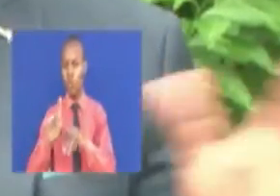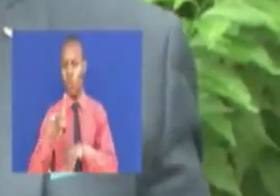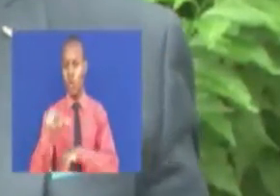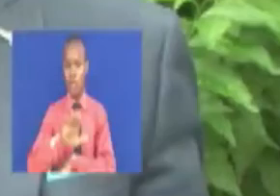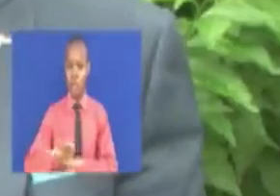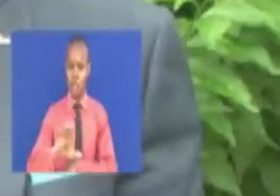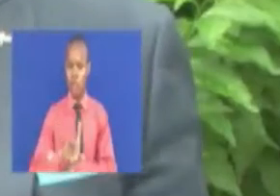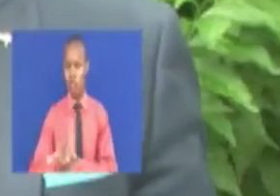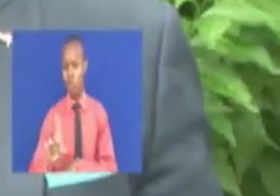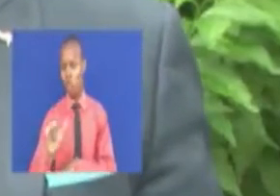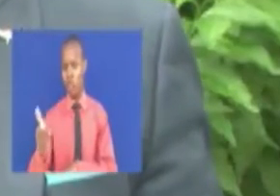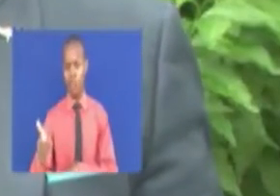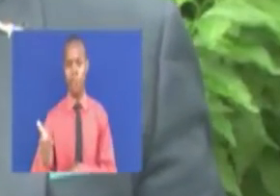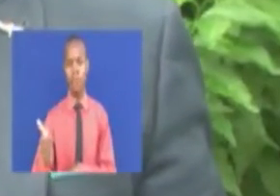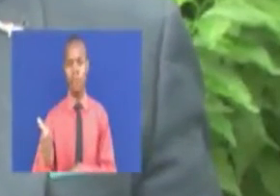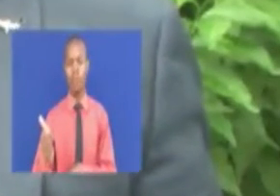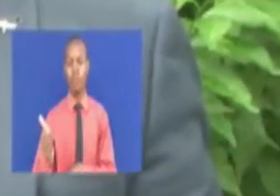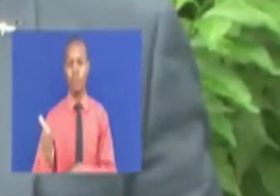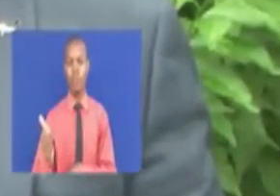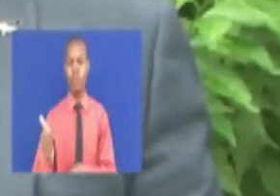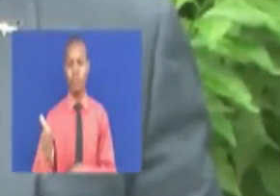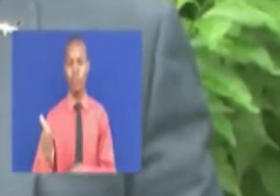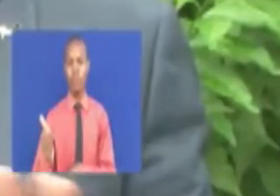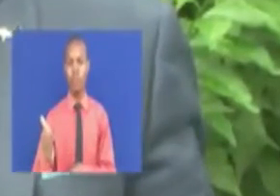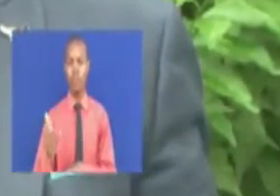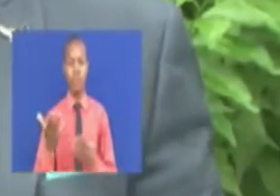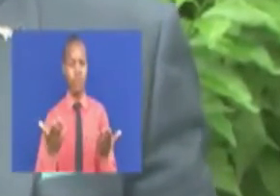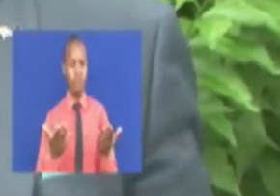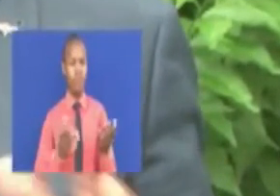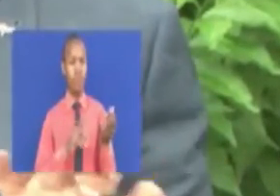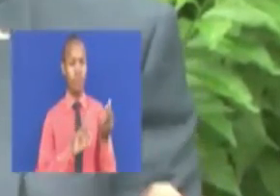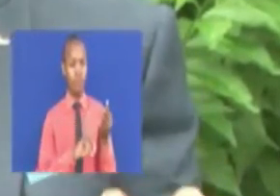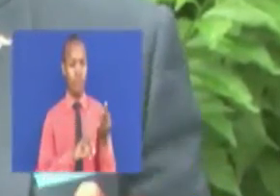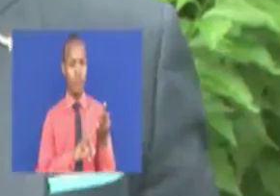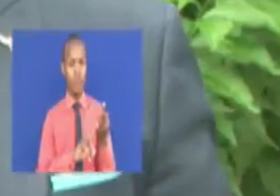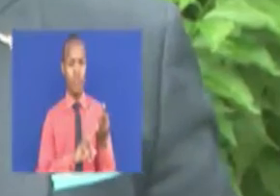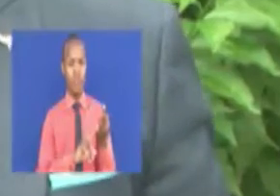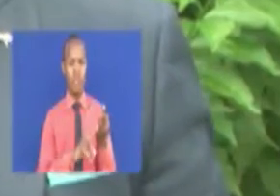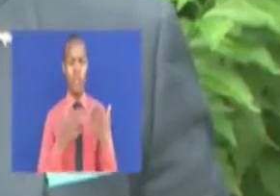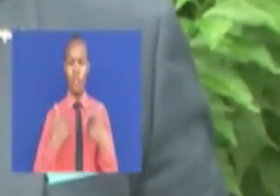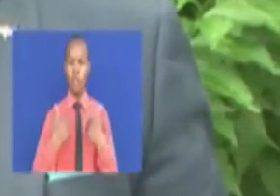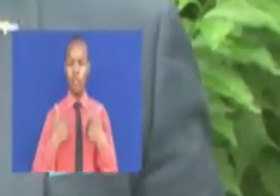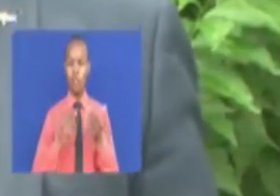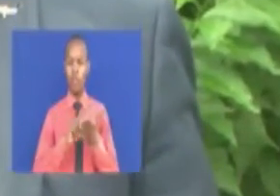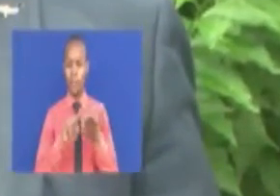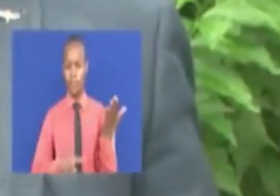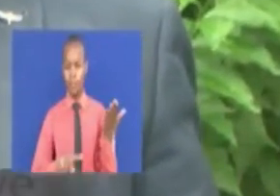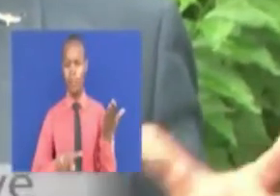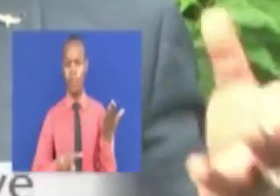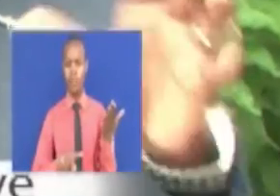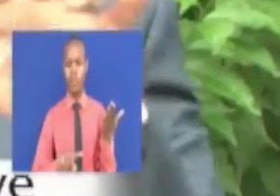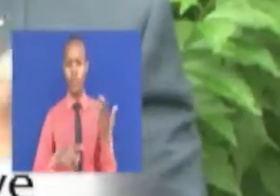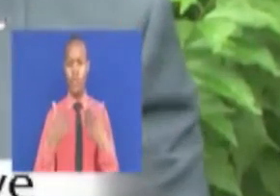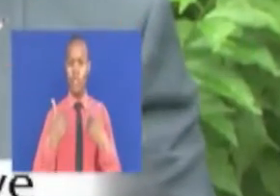one environment to another. They have inappropriate attachment to their parents. They